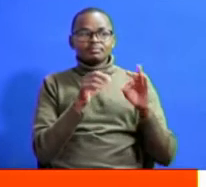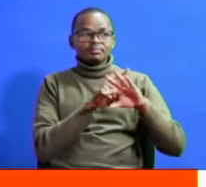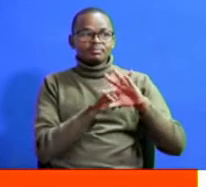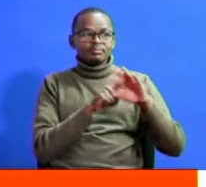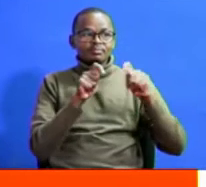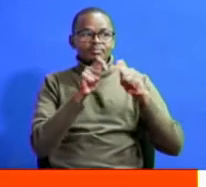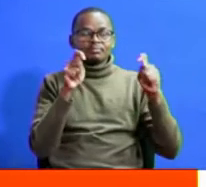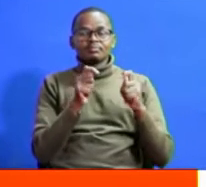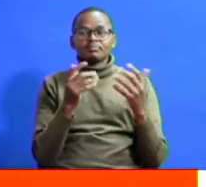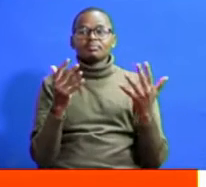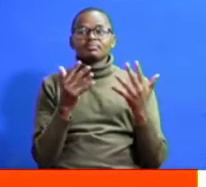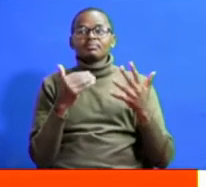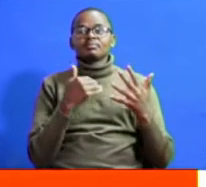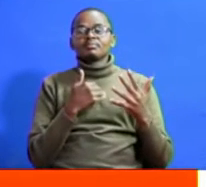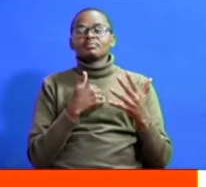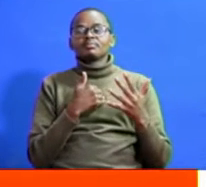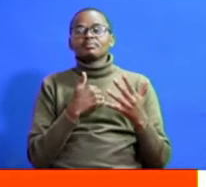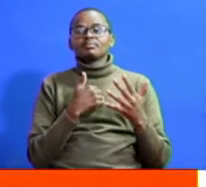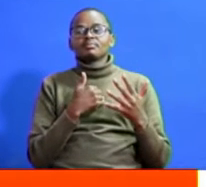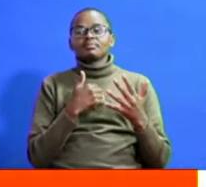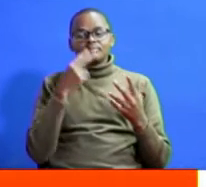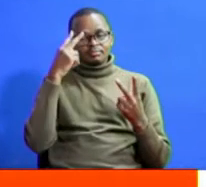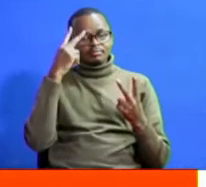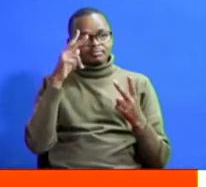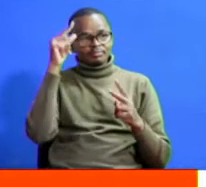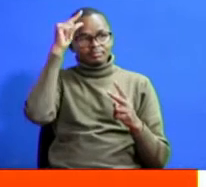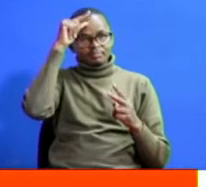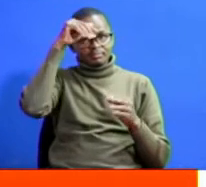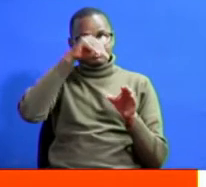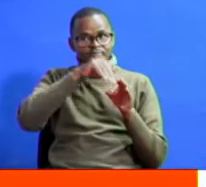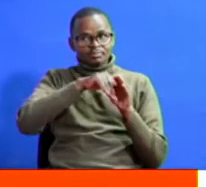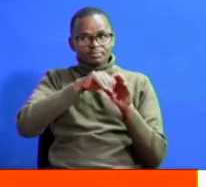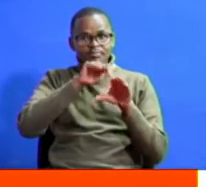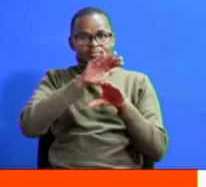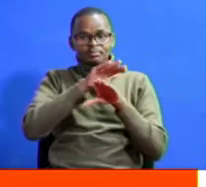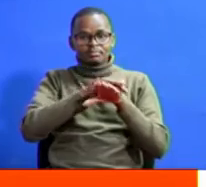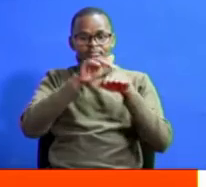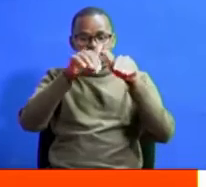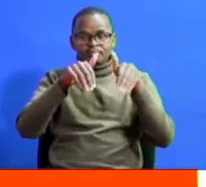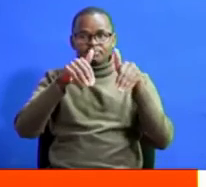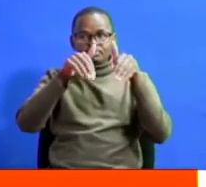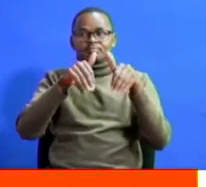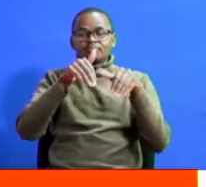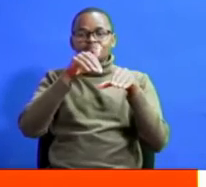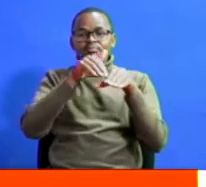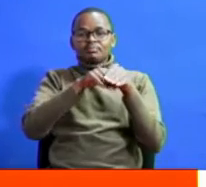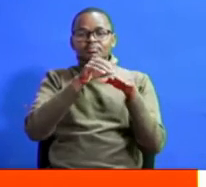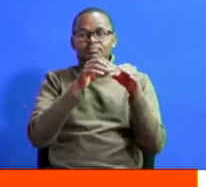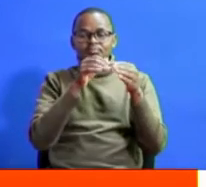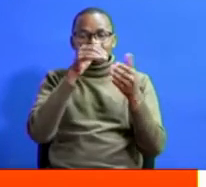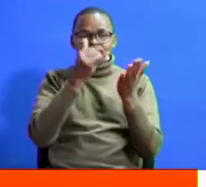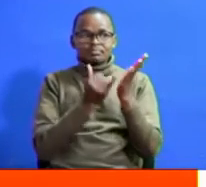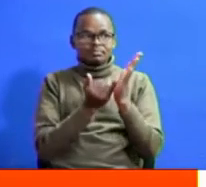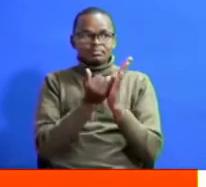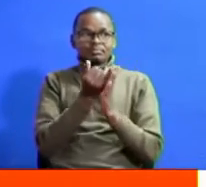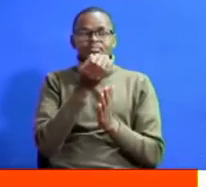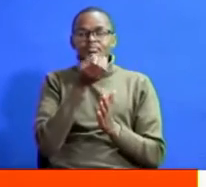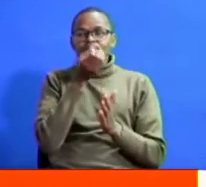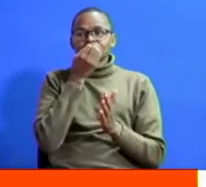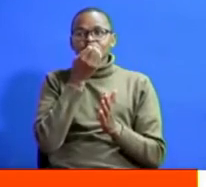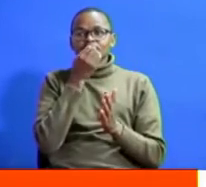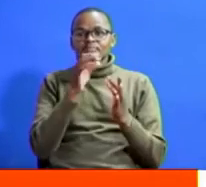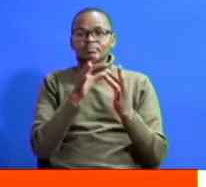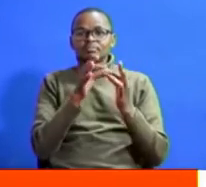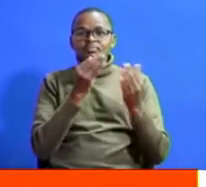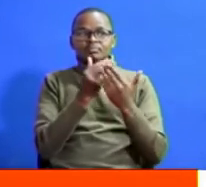mm-hmm. whereby we would have seen the government investing more on farmers, increasing the rate of food production mm-hmm. long before